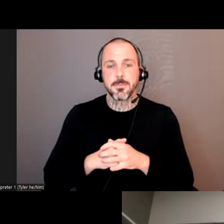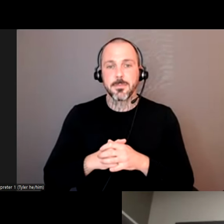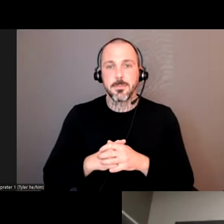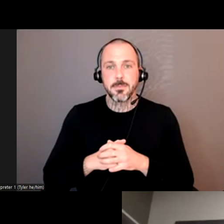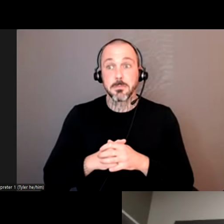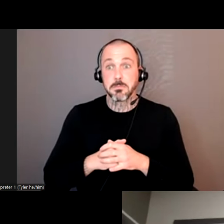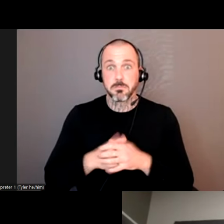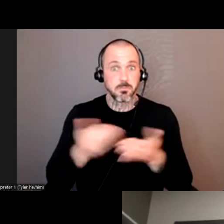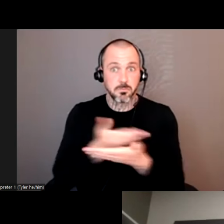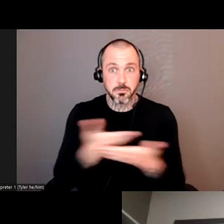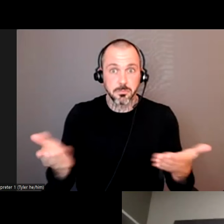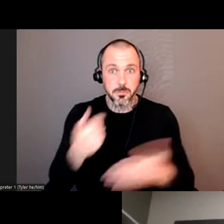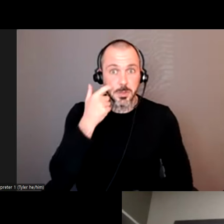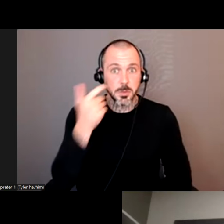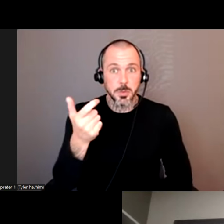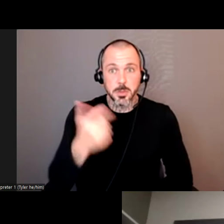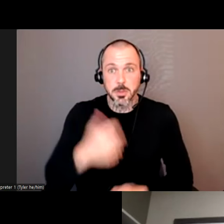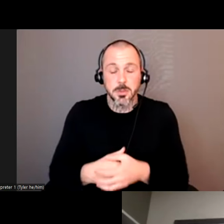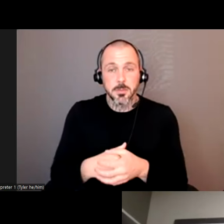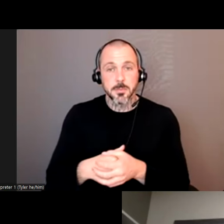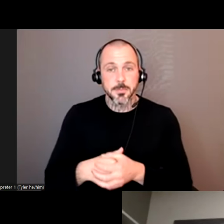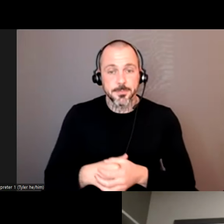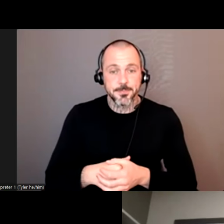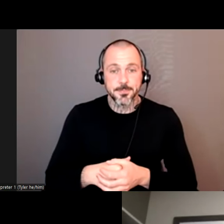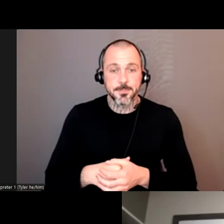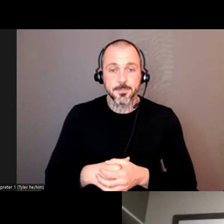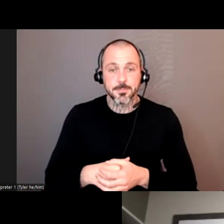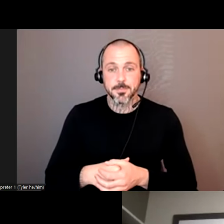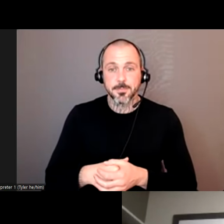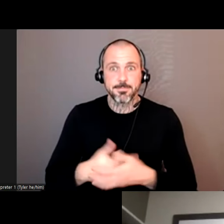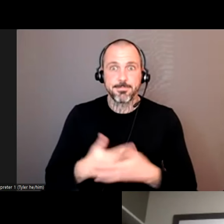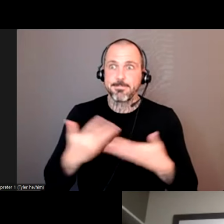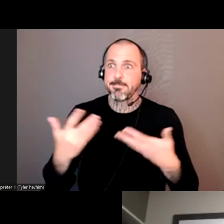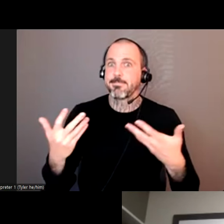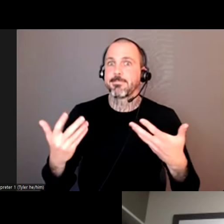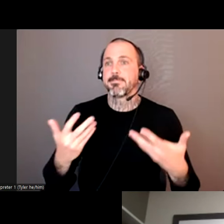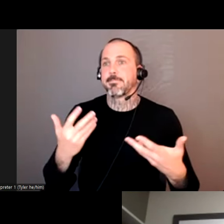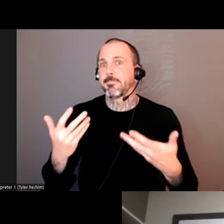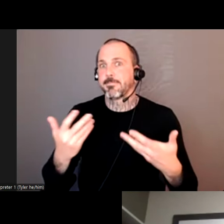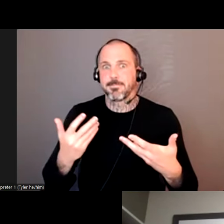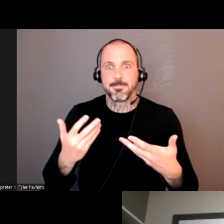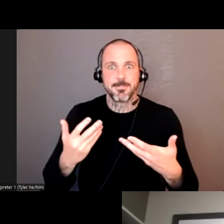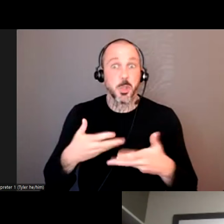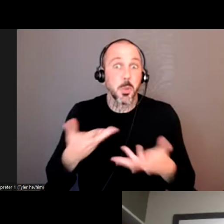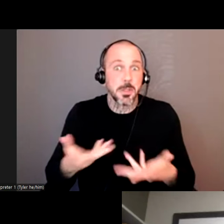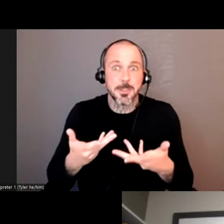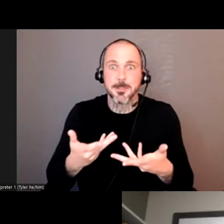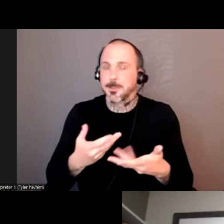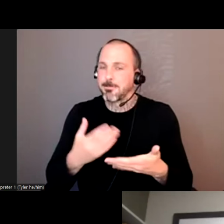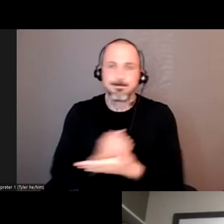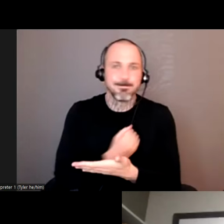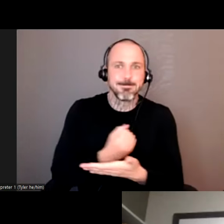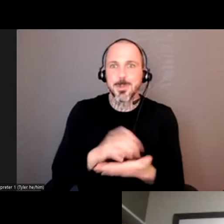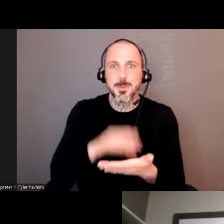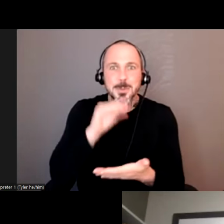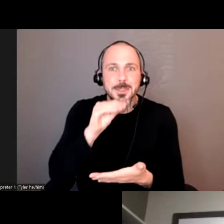today, obviously, you know, there's so many more people that aren't educated or vulnerable. I think it's so important for